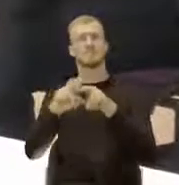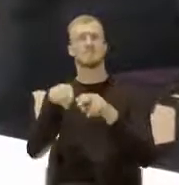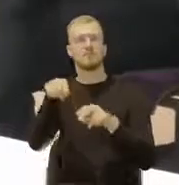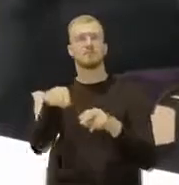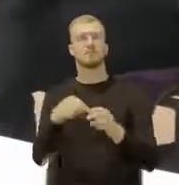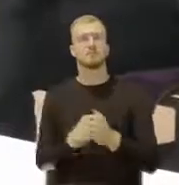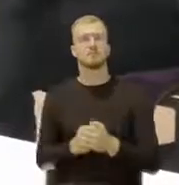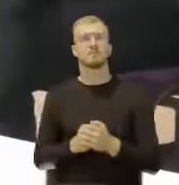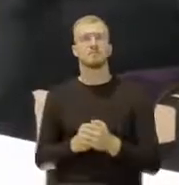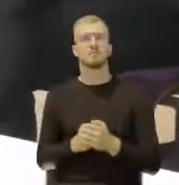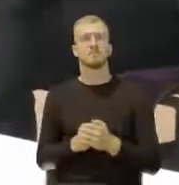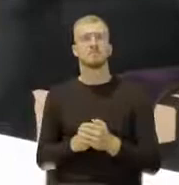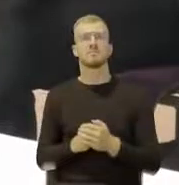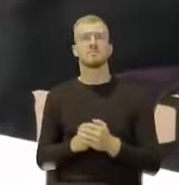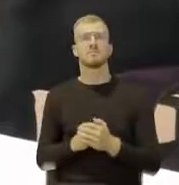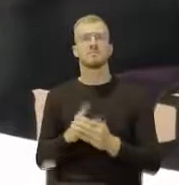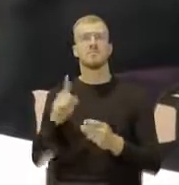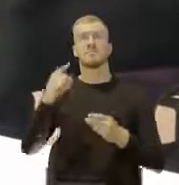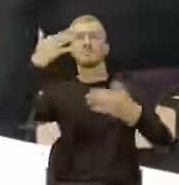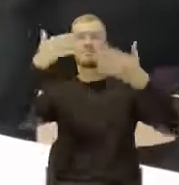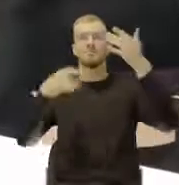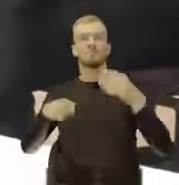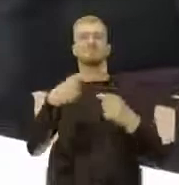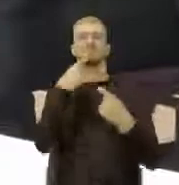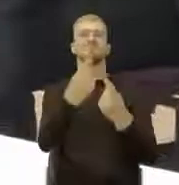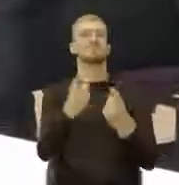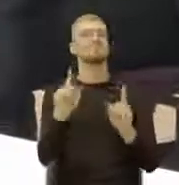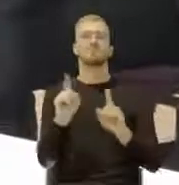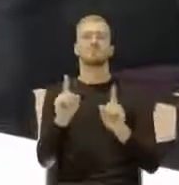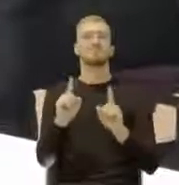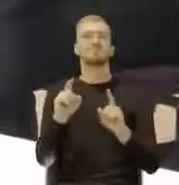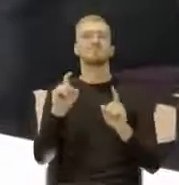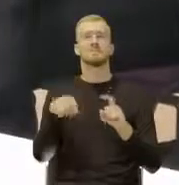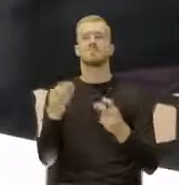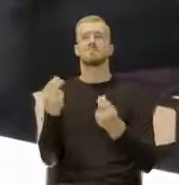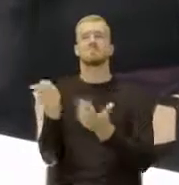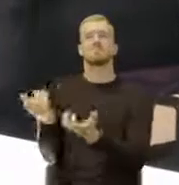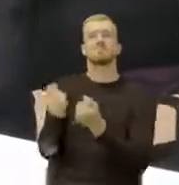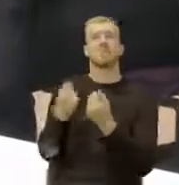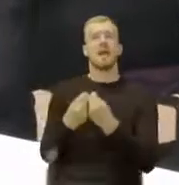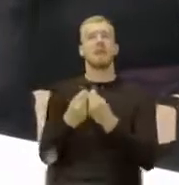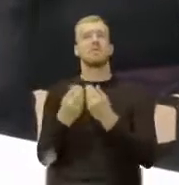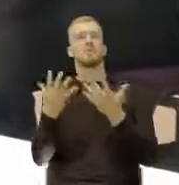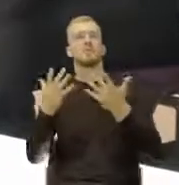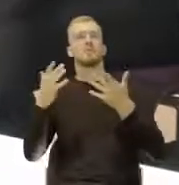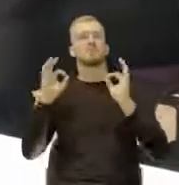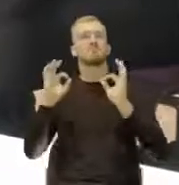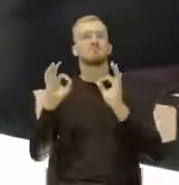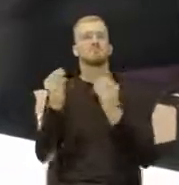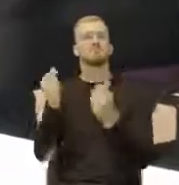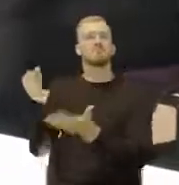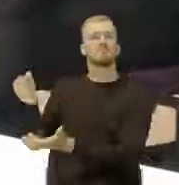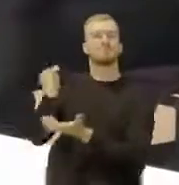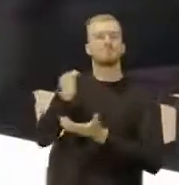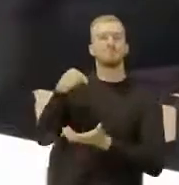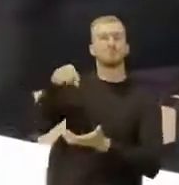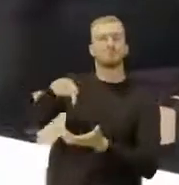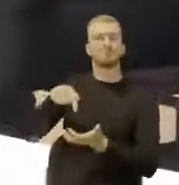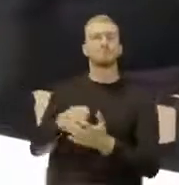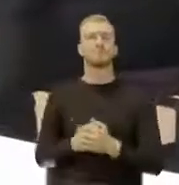instruments. And two examples. First, congestion charging. It must be more widely used. This is